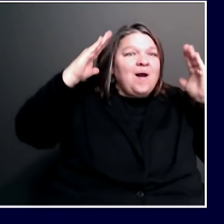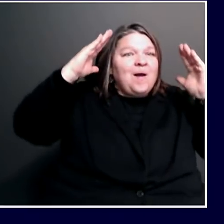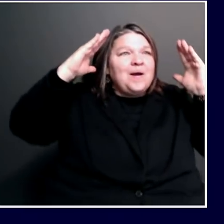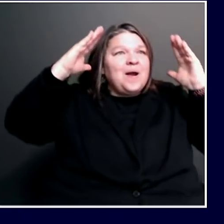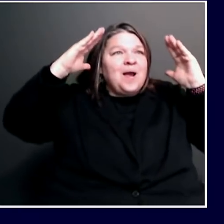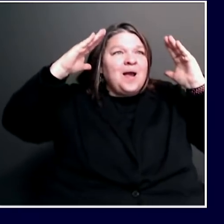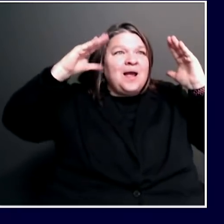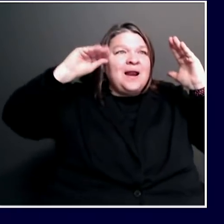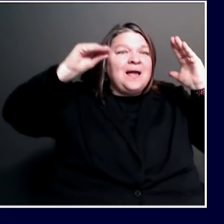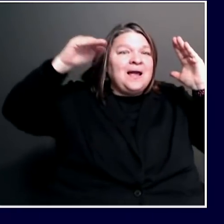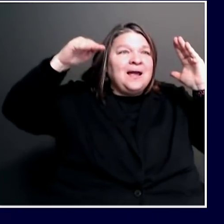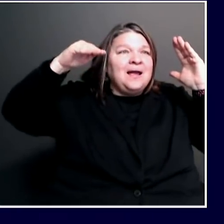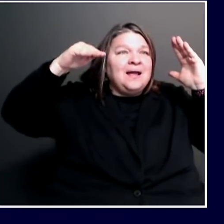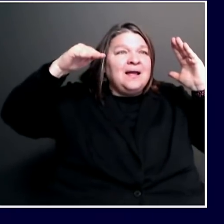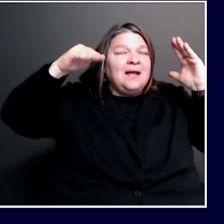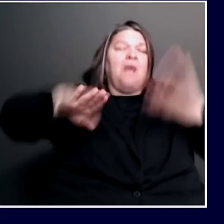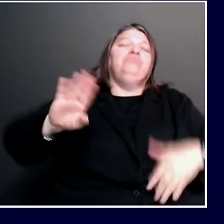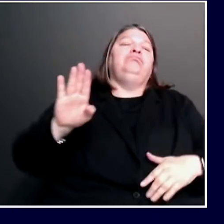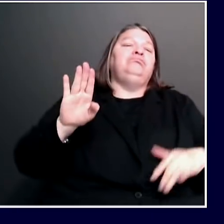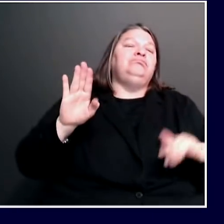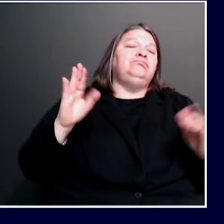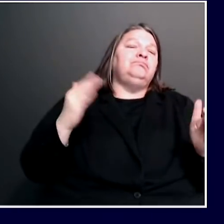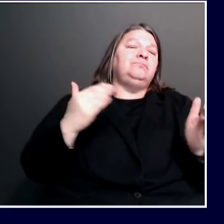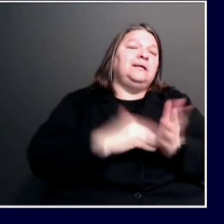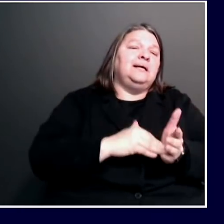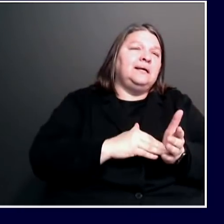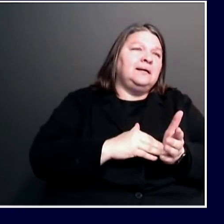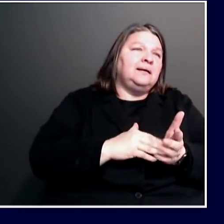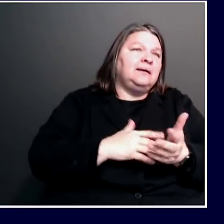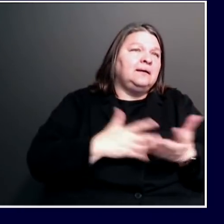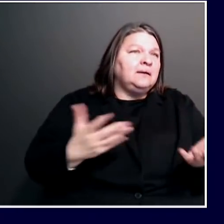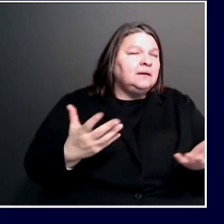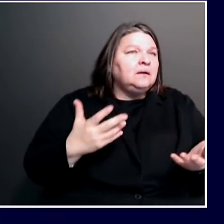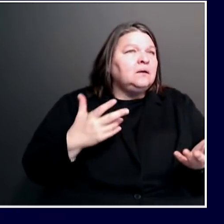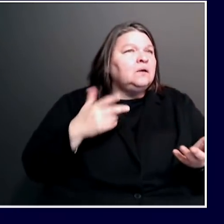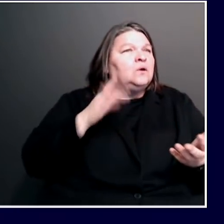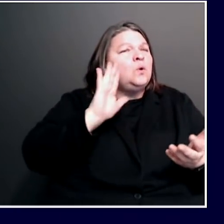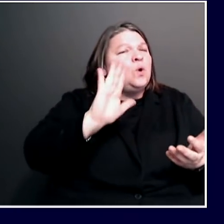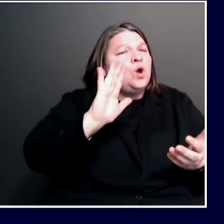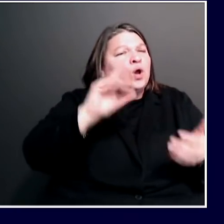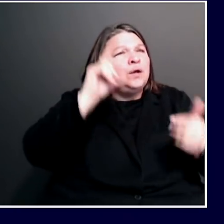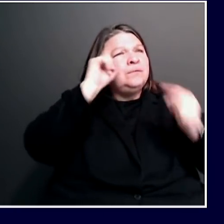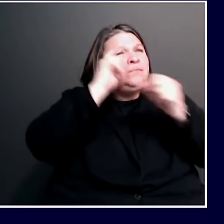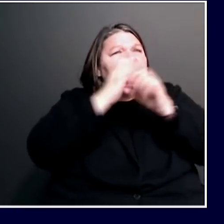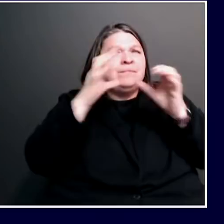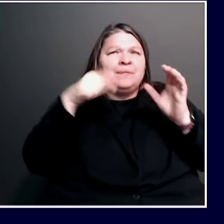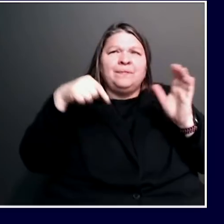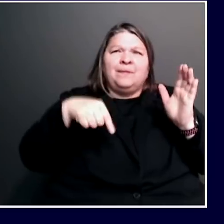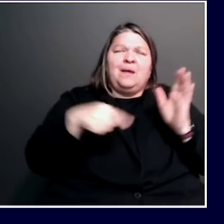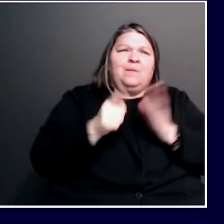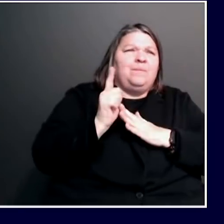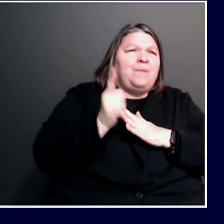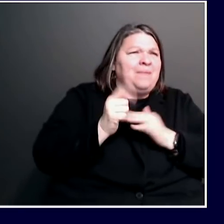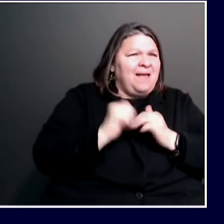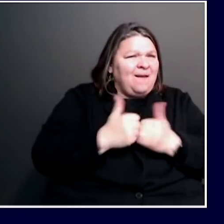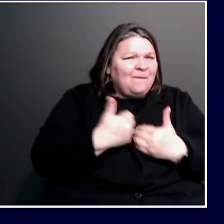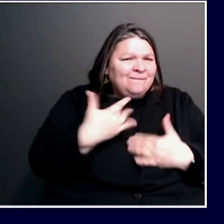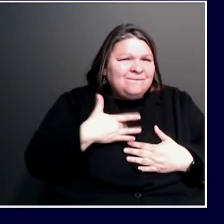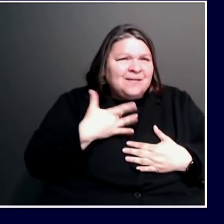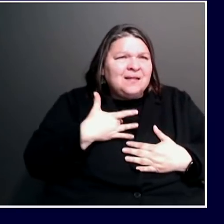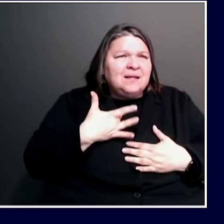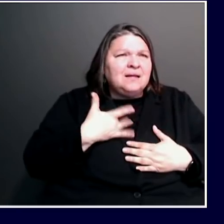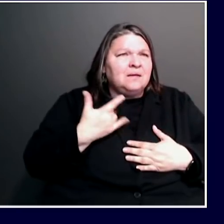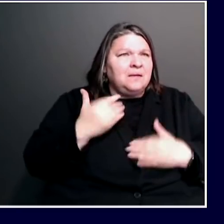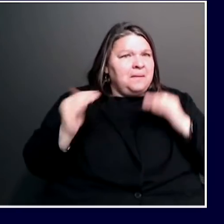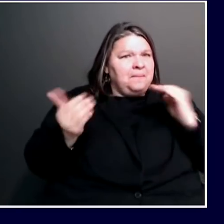right back. How are you thinking about this moment, and how should the public be thinking about it kind of relative to the past 2 years? Is it time to be